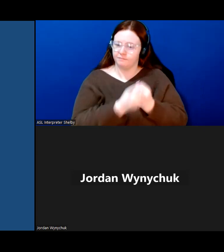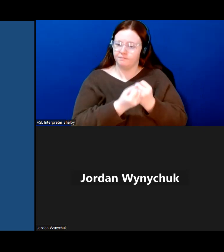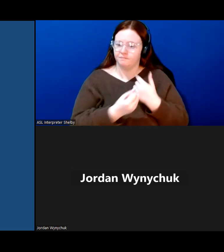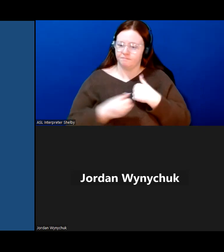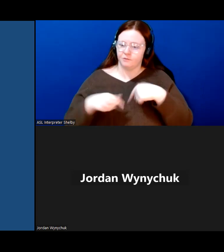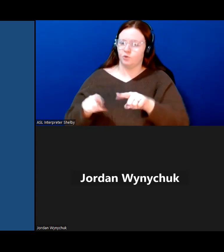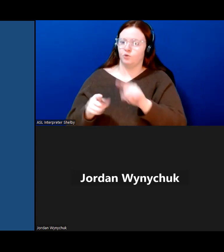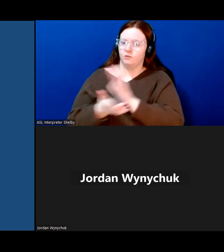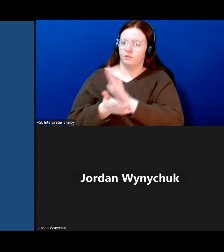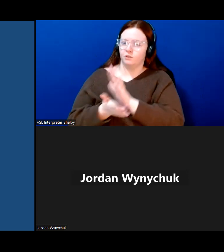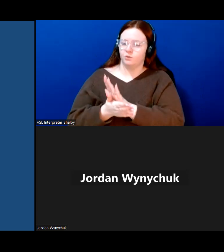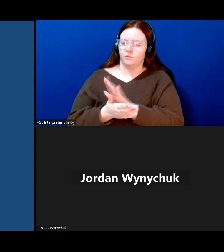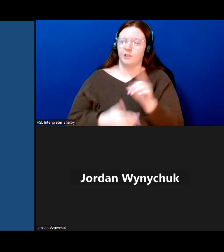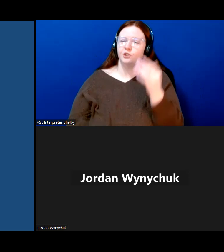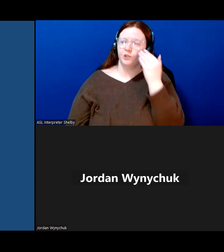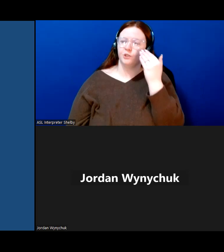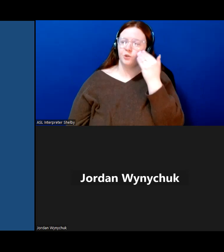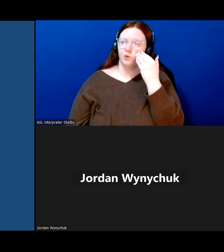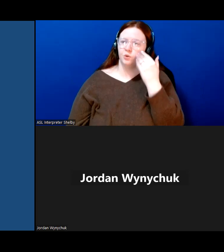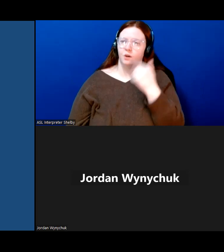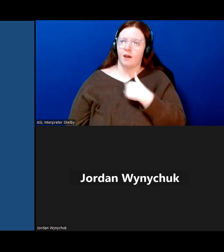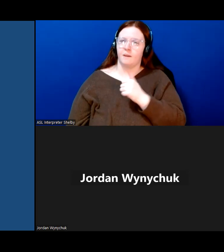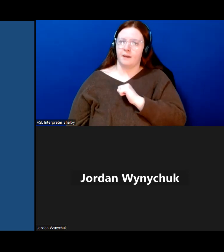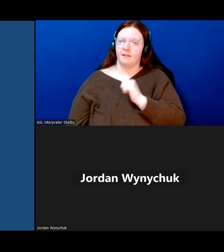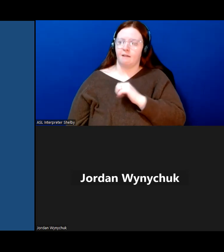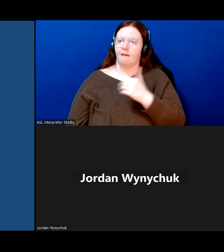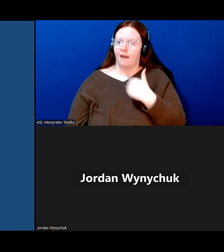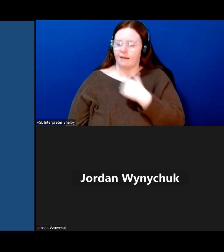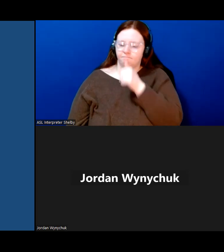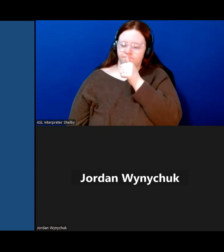knew that I had what it took to complete high school.